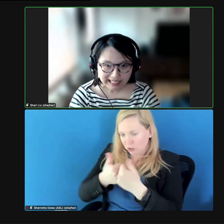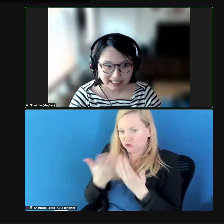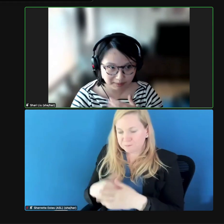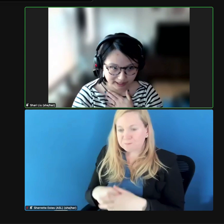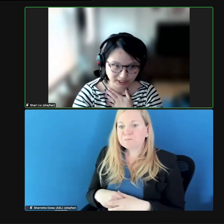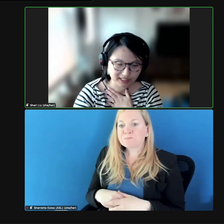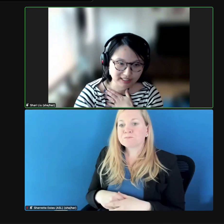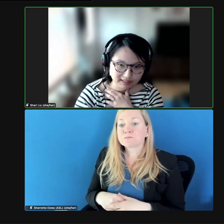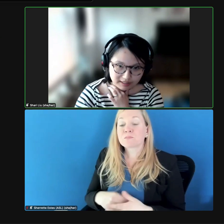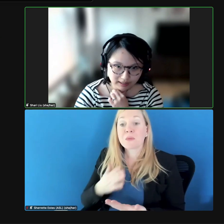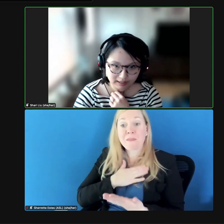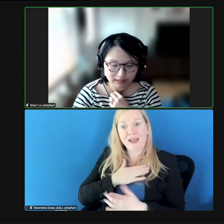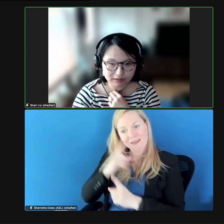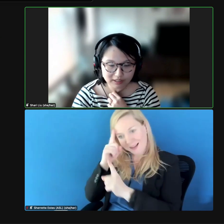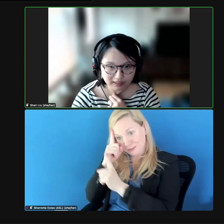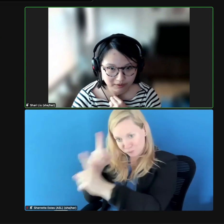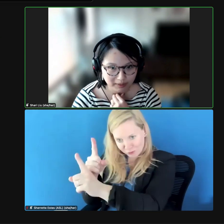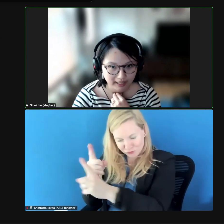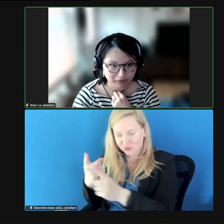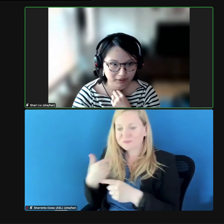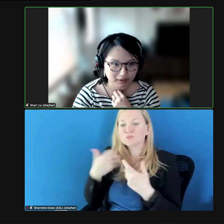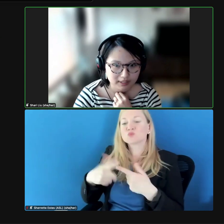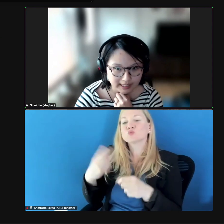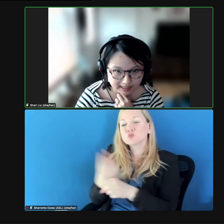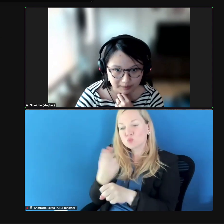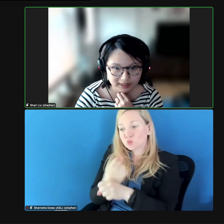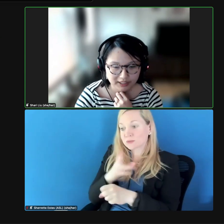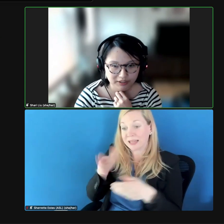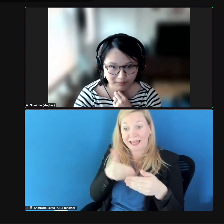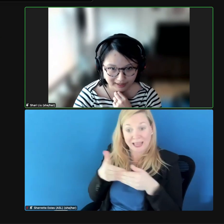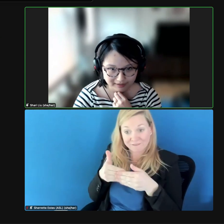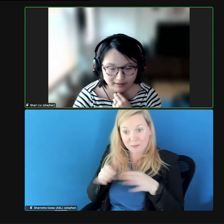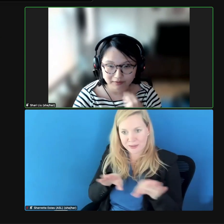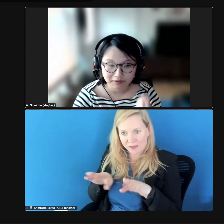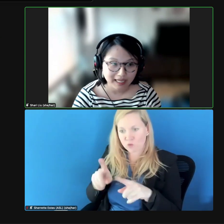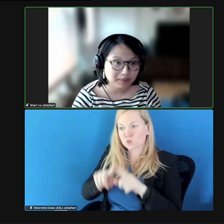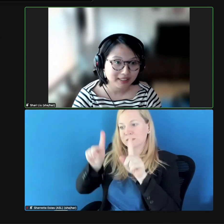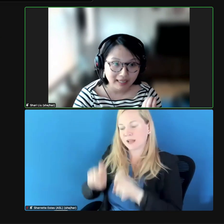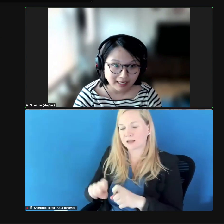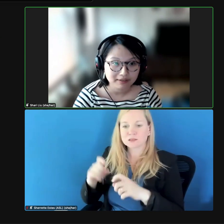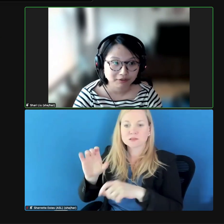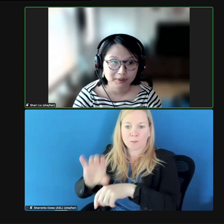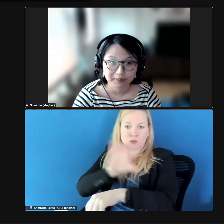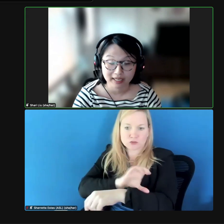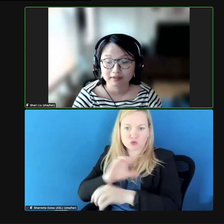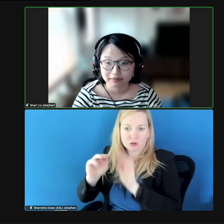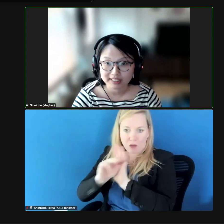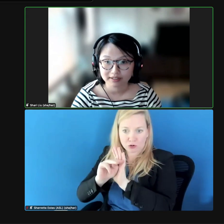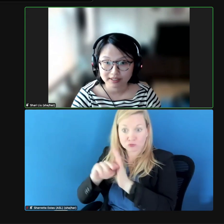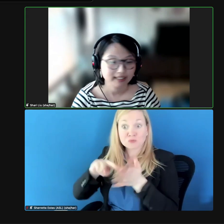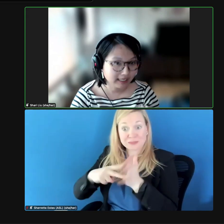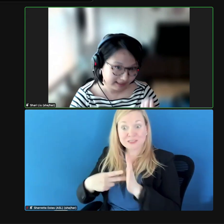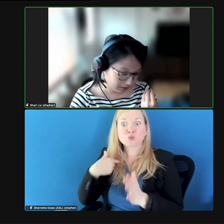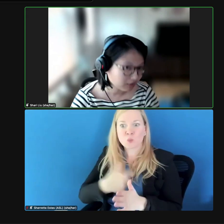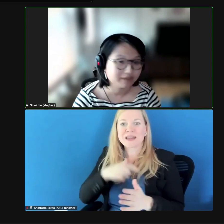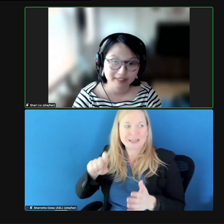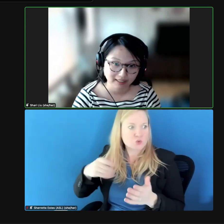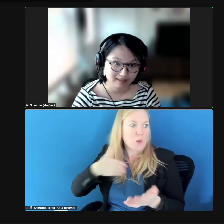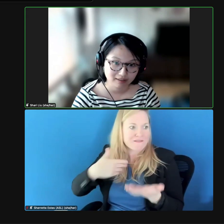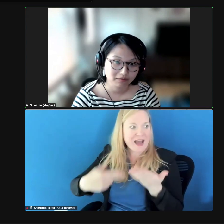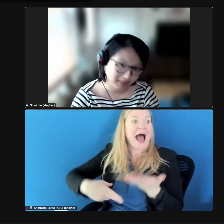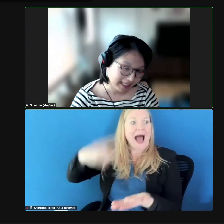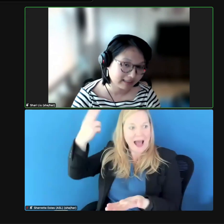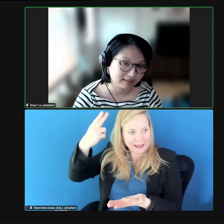my aspiration is to use infant behavior to test computational models, and for that we need high throughput behavioral research, like the